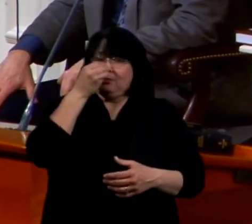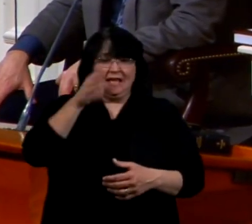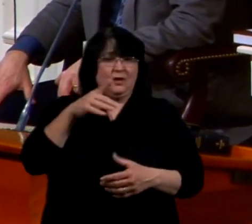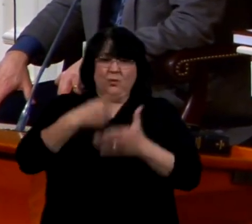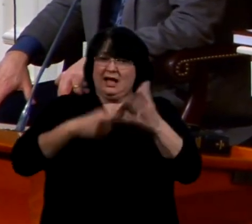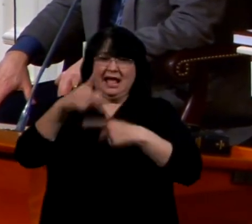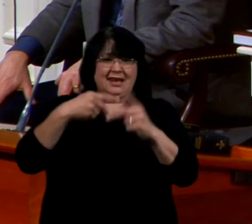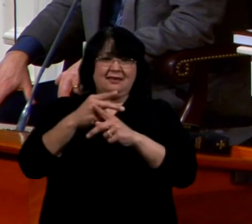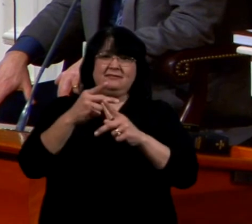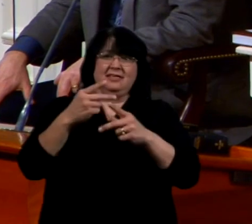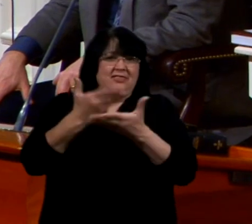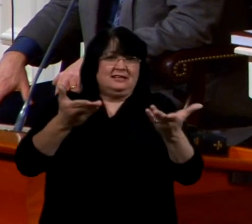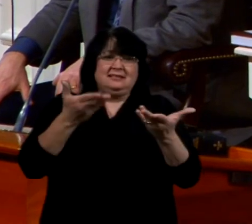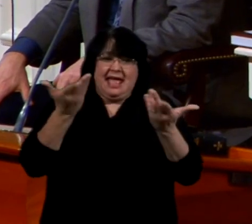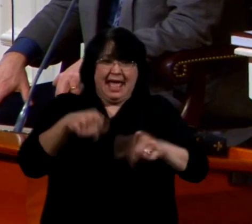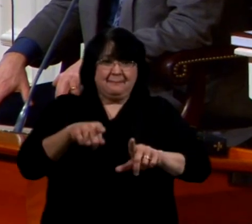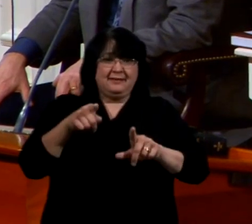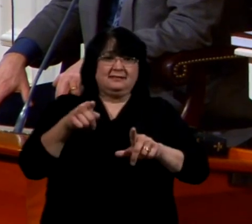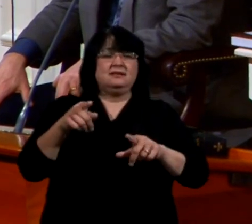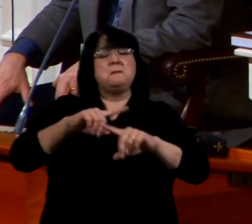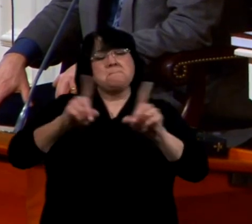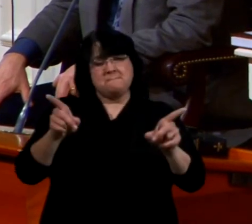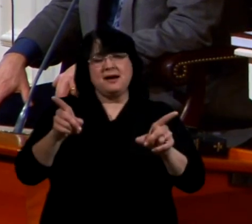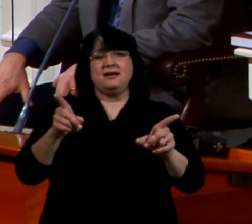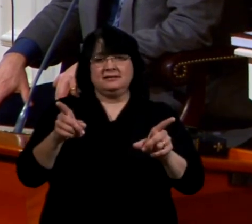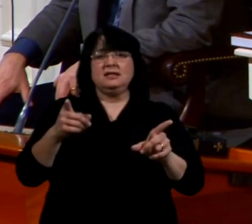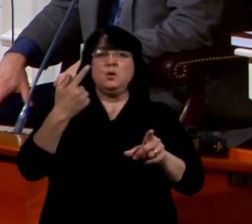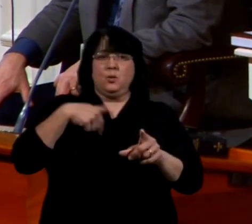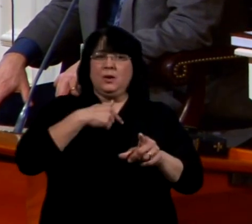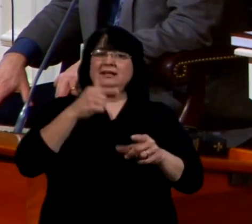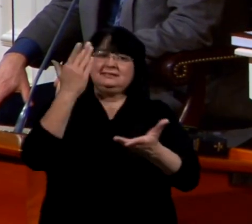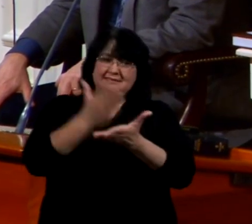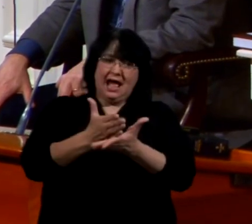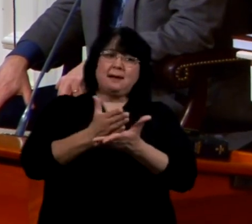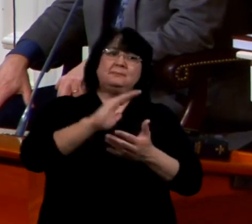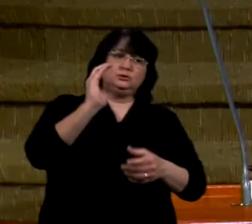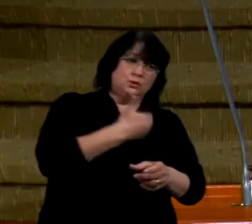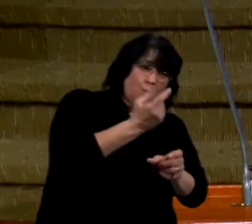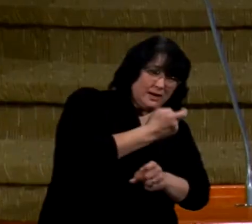reason we're dying is because we've got away from soul winning and Sunday school.